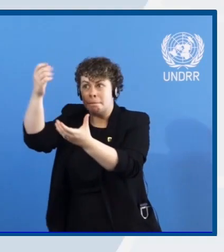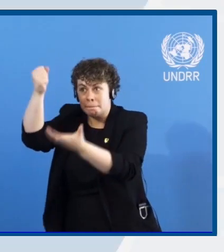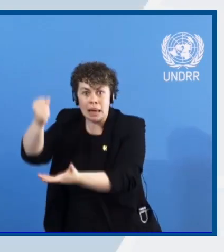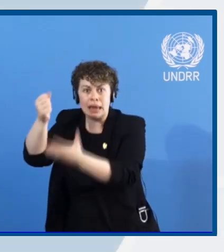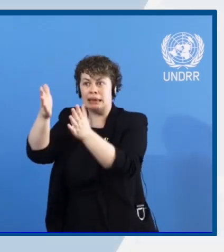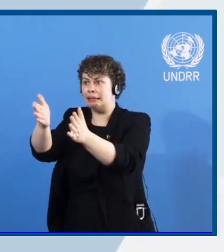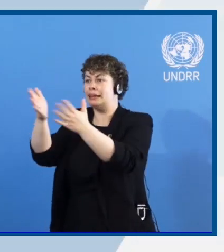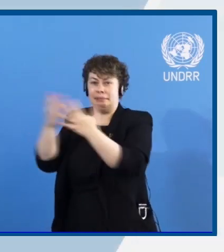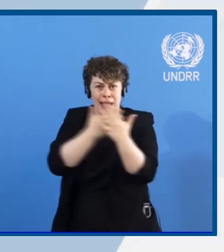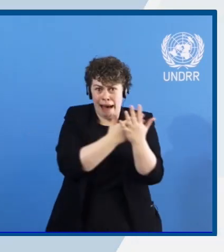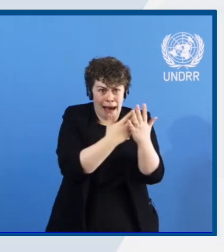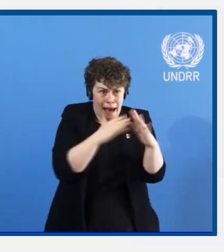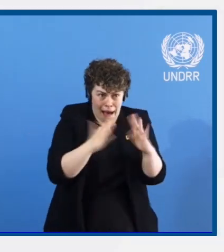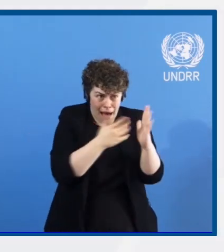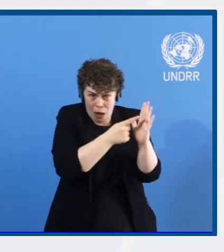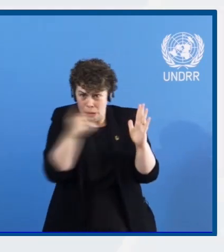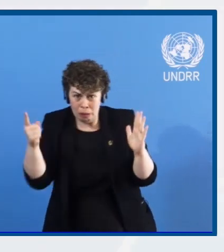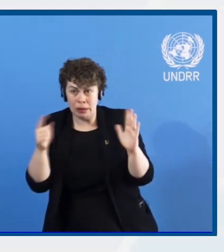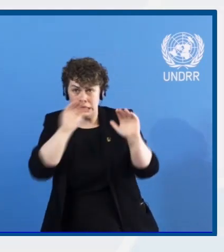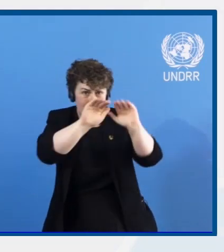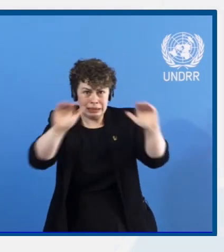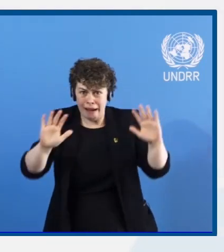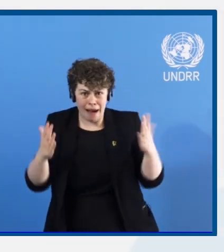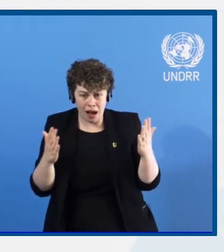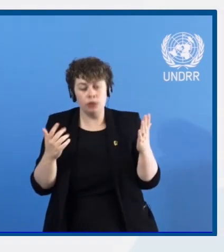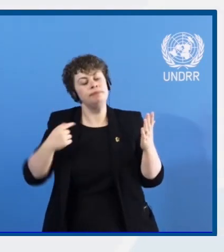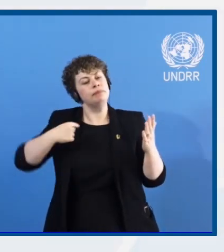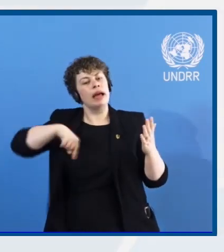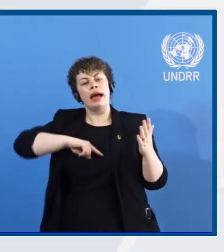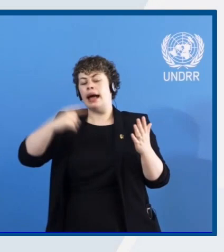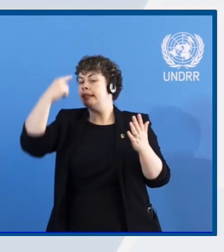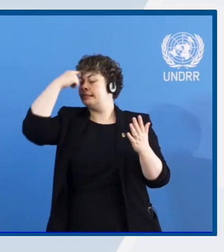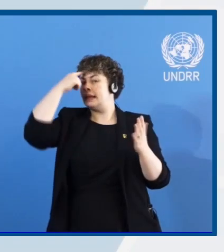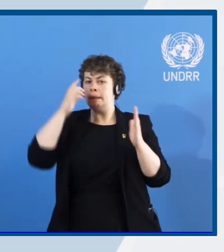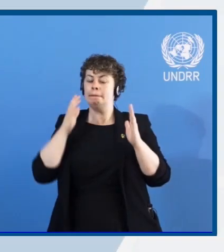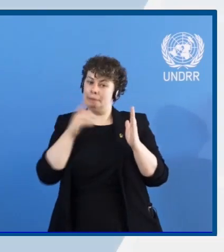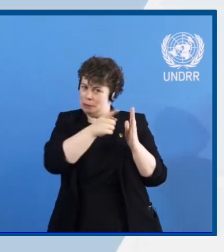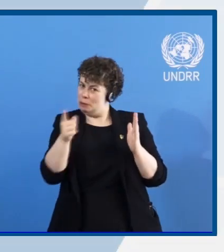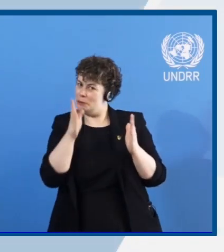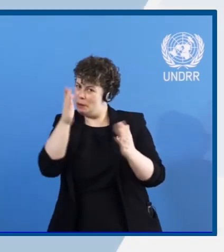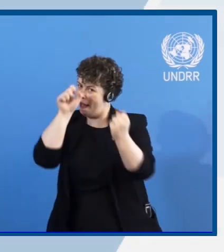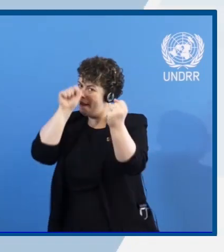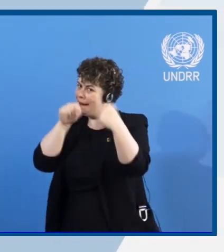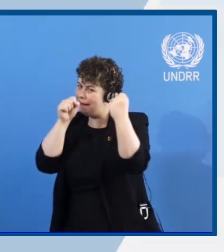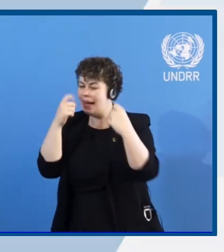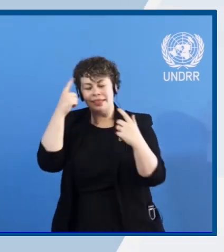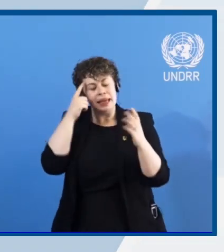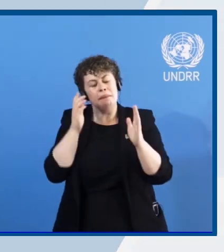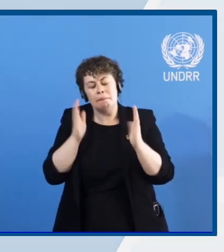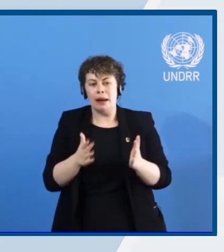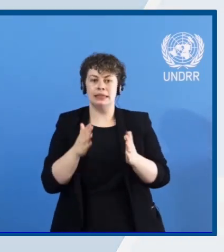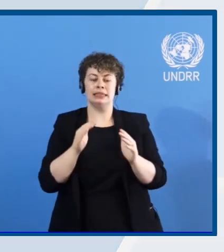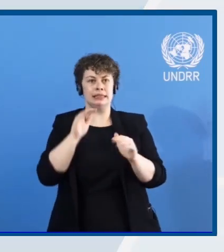account? I think an effective approach, and I believe you would agree with me, will require cooperation,